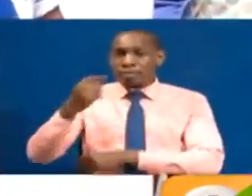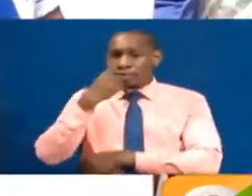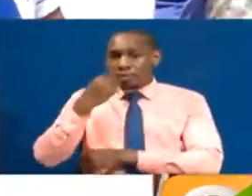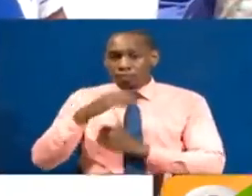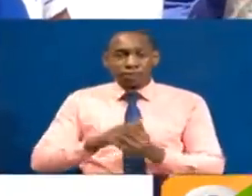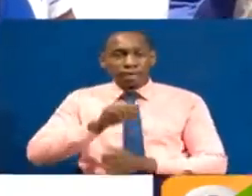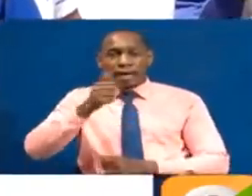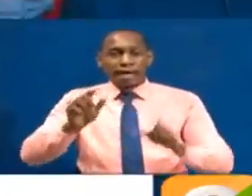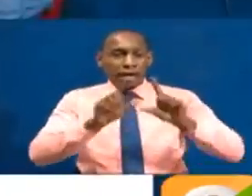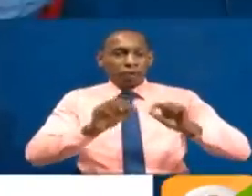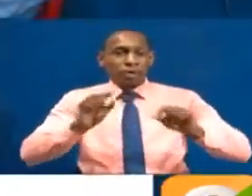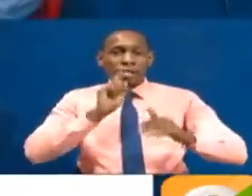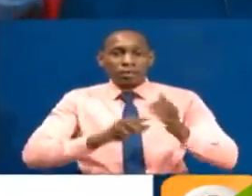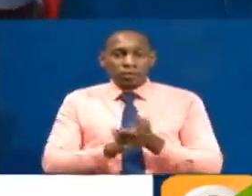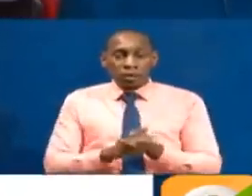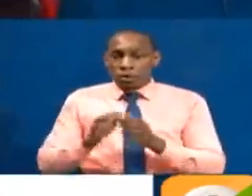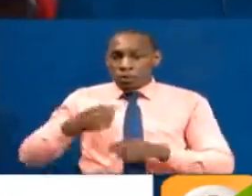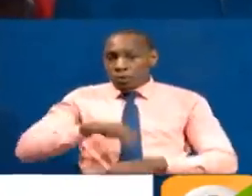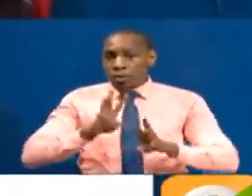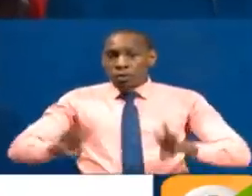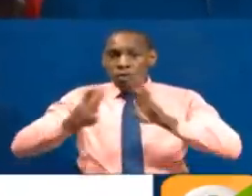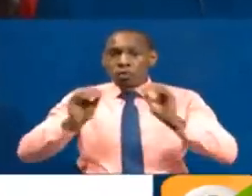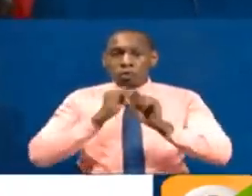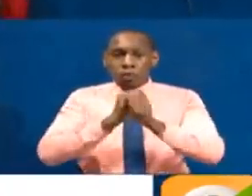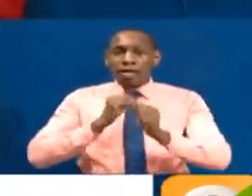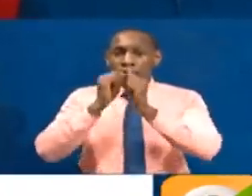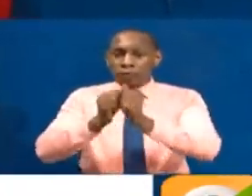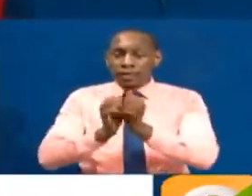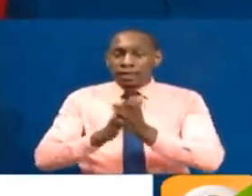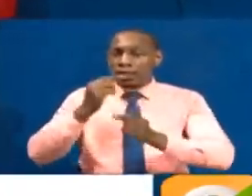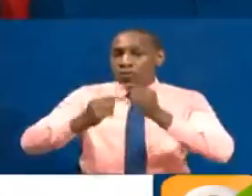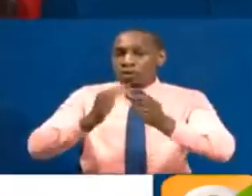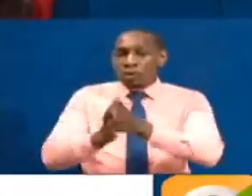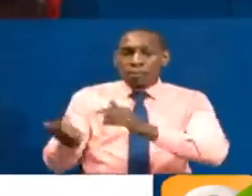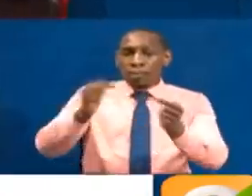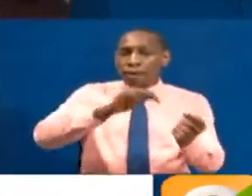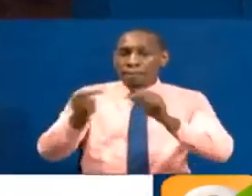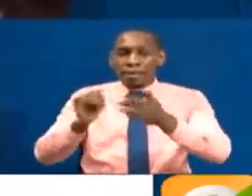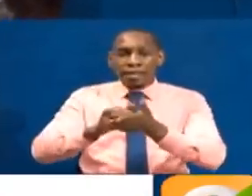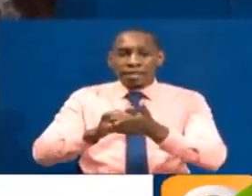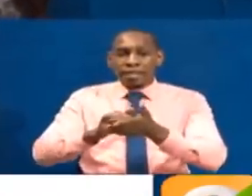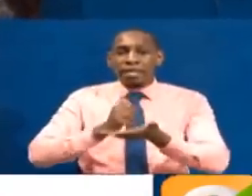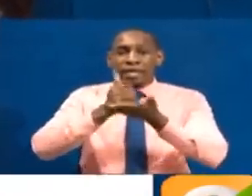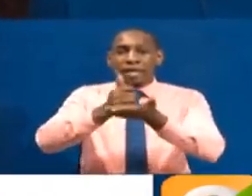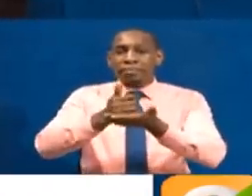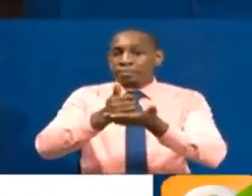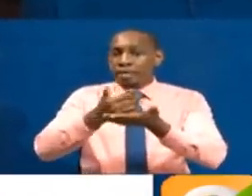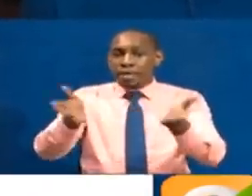bado kuna wengine wanasema ati hatustahili kufanya kazi pamoja. Tuendelee na malumbano ambayo haisaidii